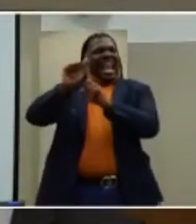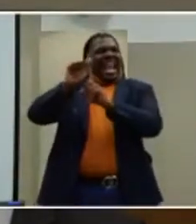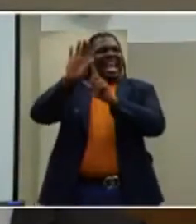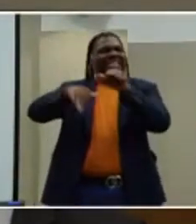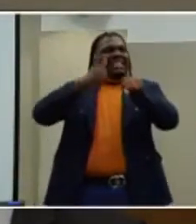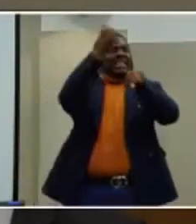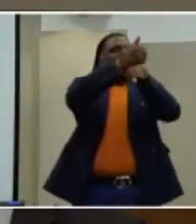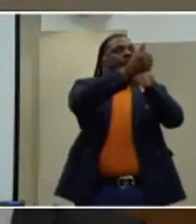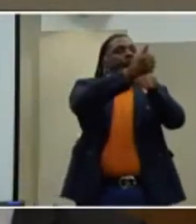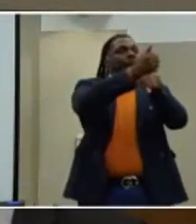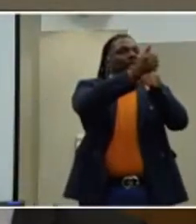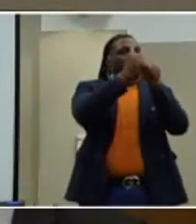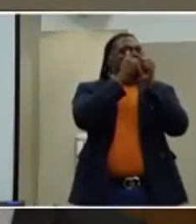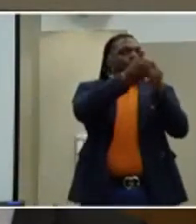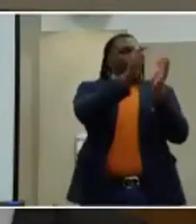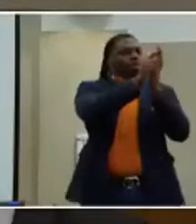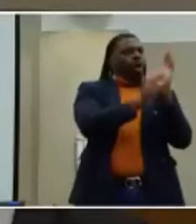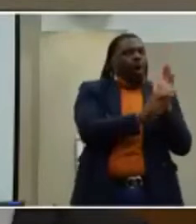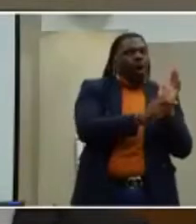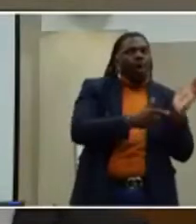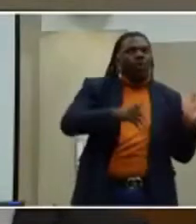signed into law?